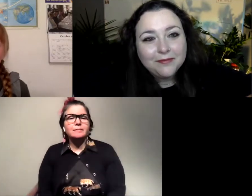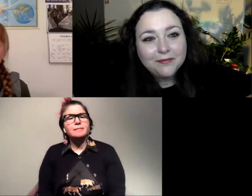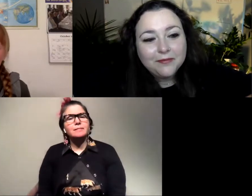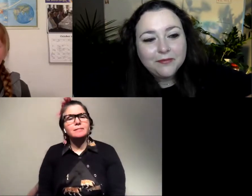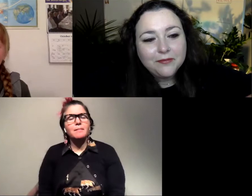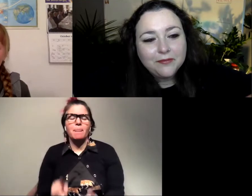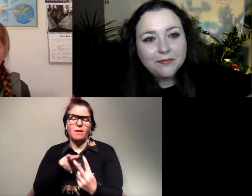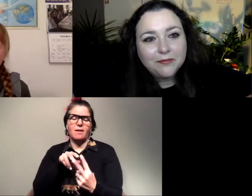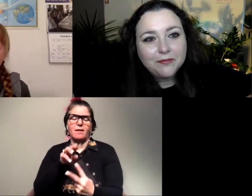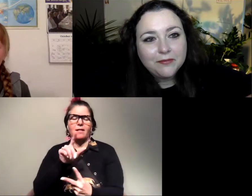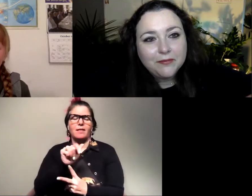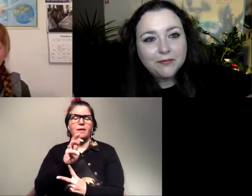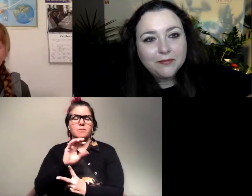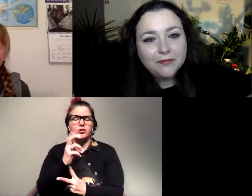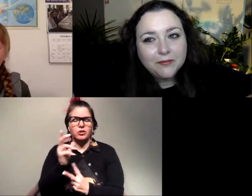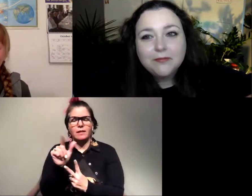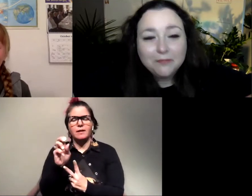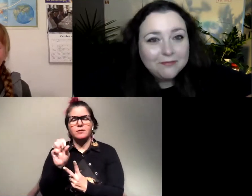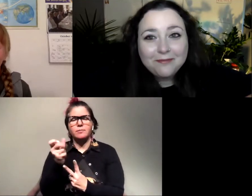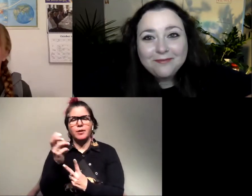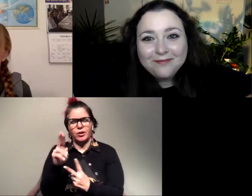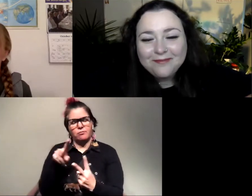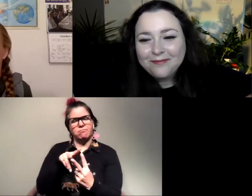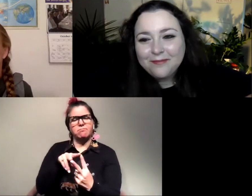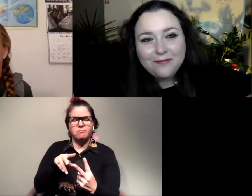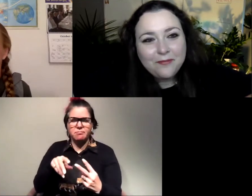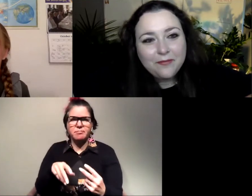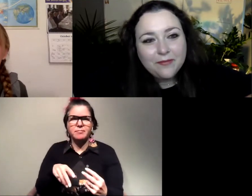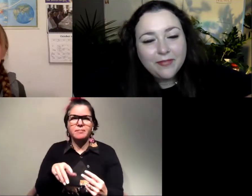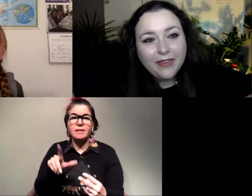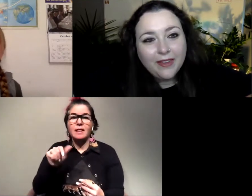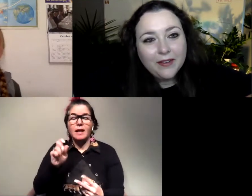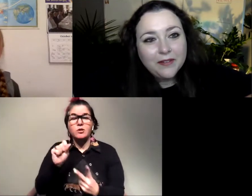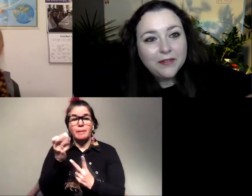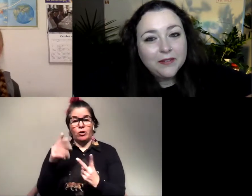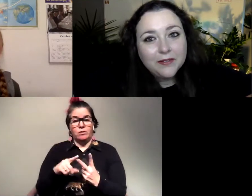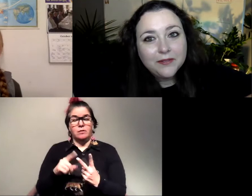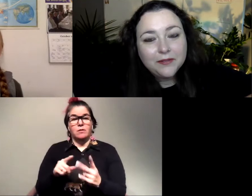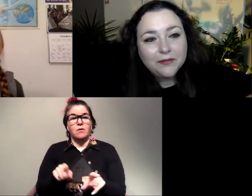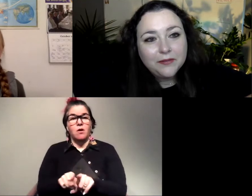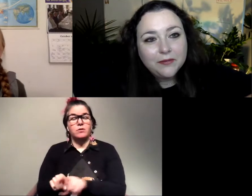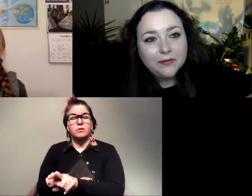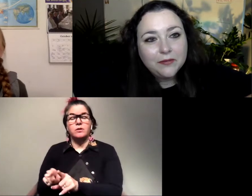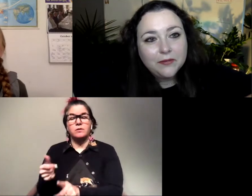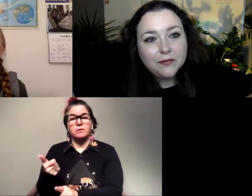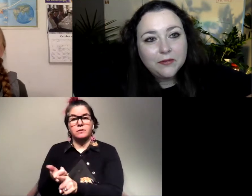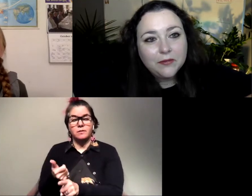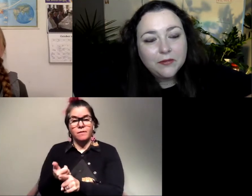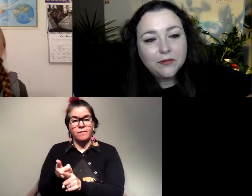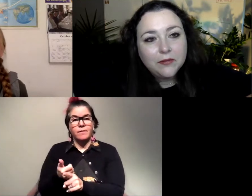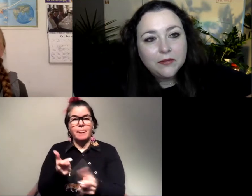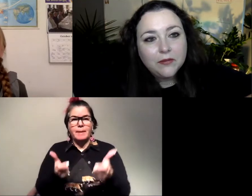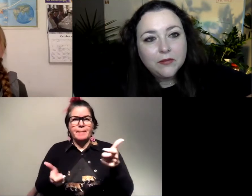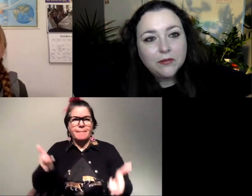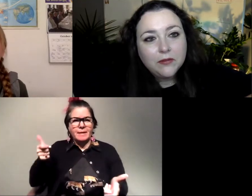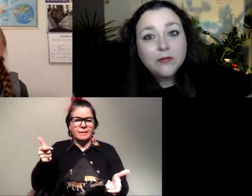either Lake Michigan or Lake Superior is a really good bet. Lake Superior also happens to be the